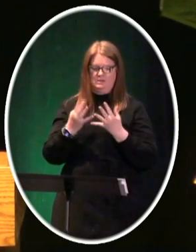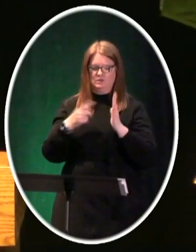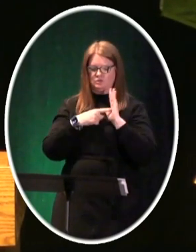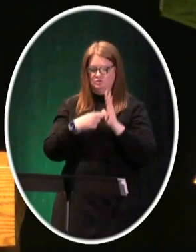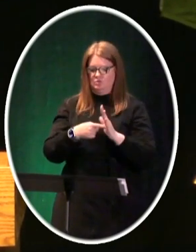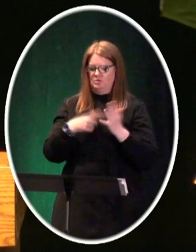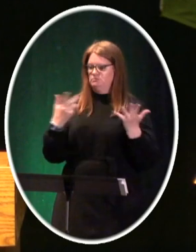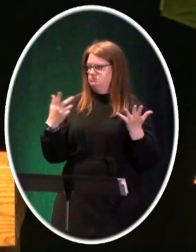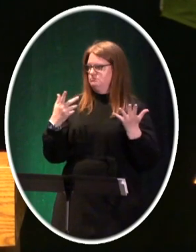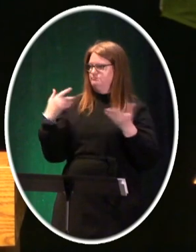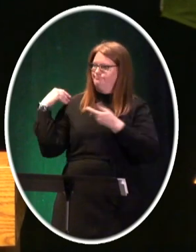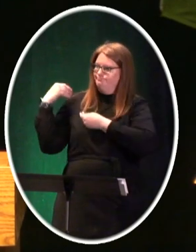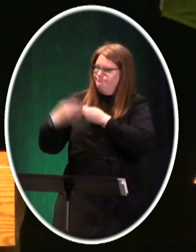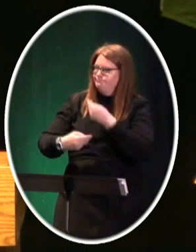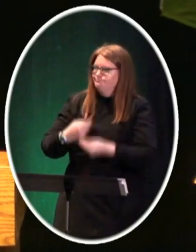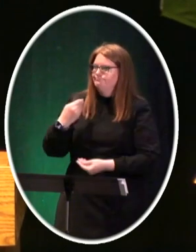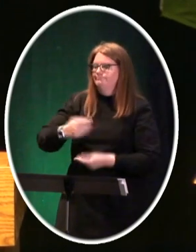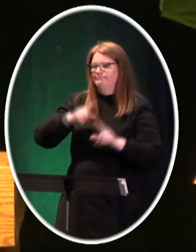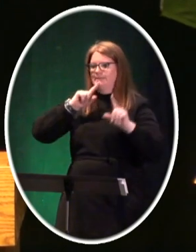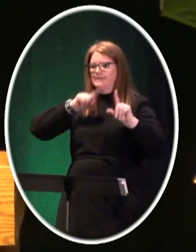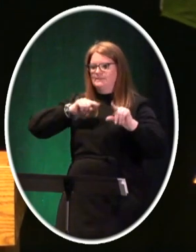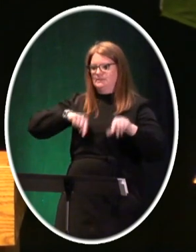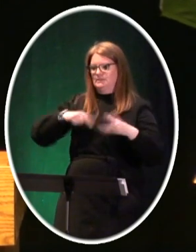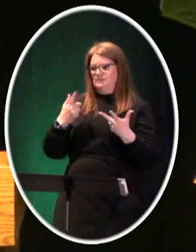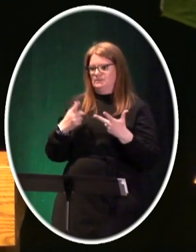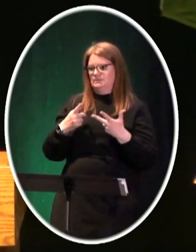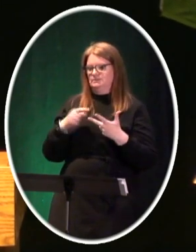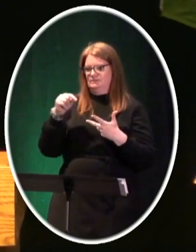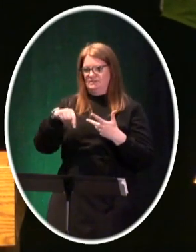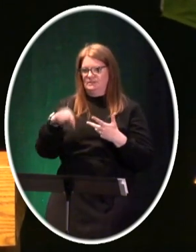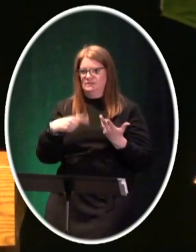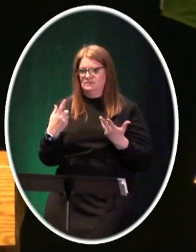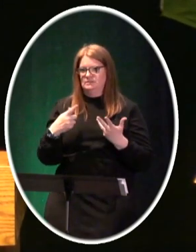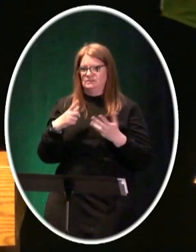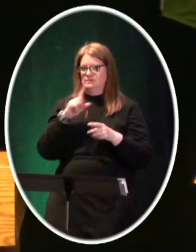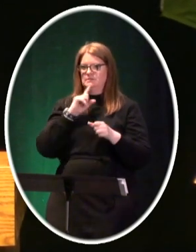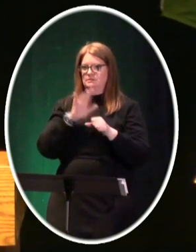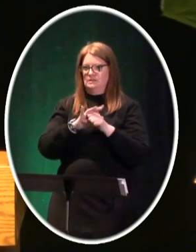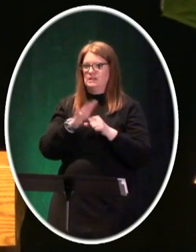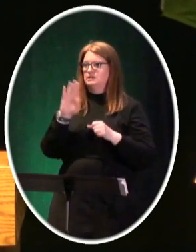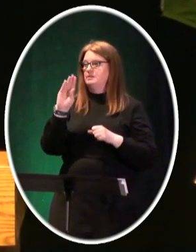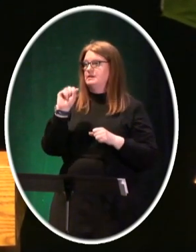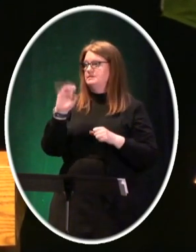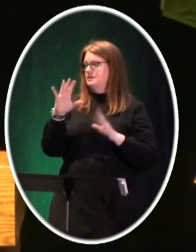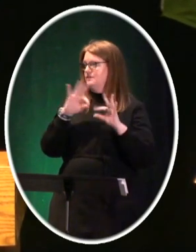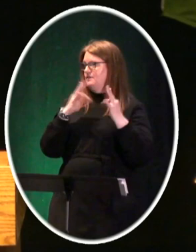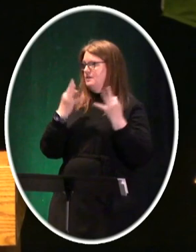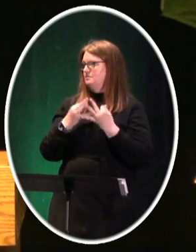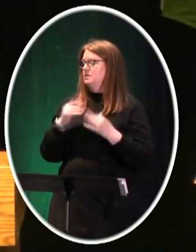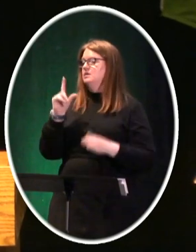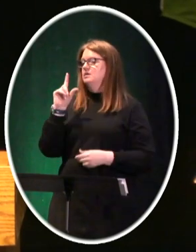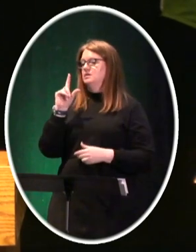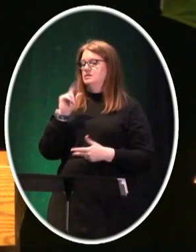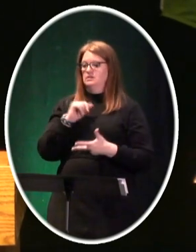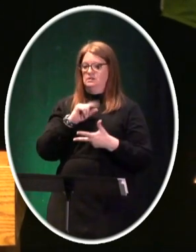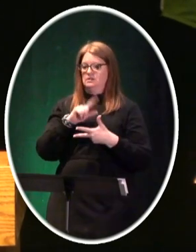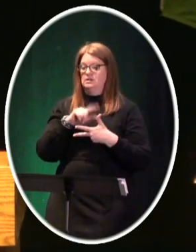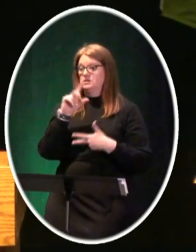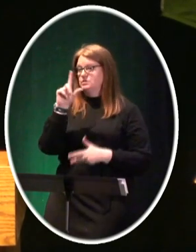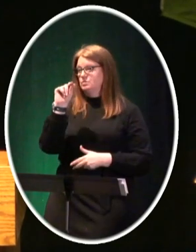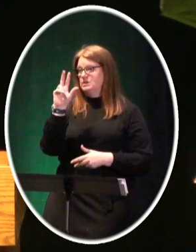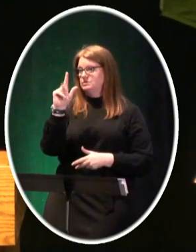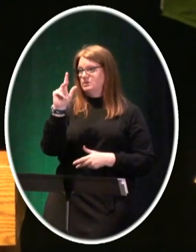signifying a legacy of attendance and dedication to BSC and the family. The 2023 Alumni of the Year